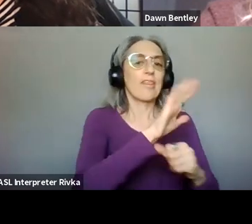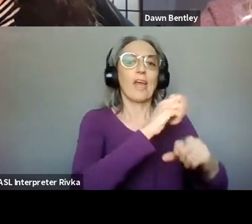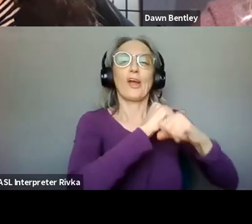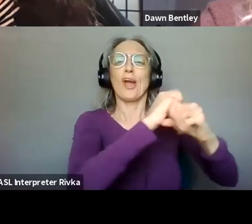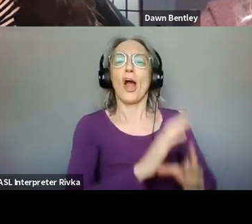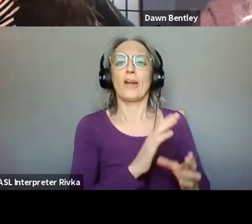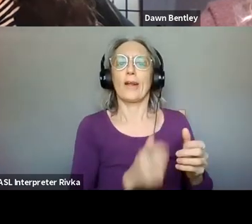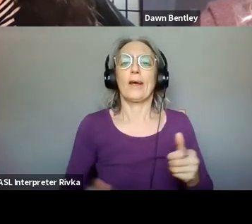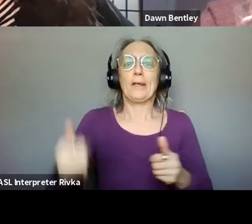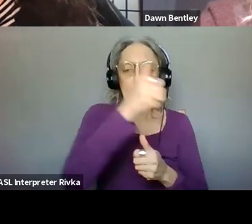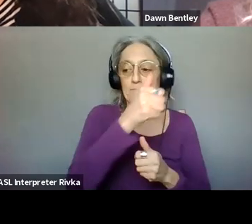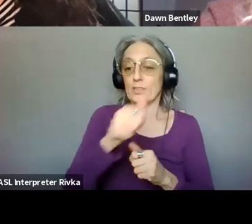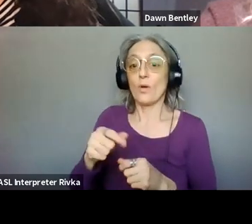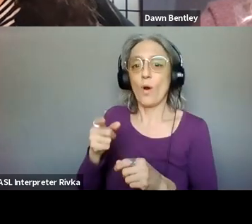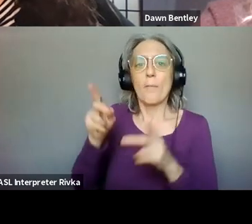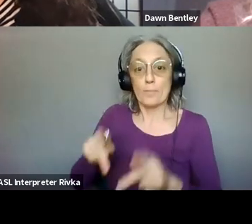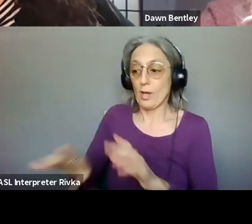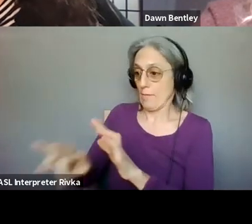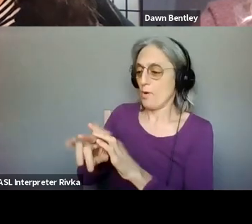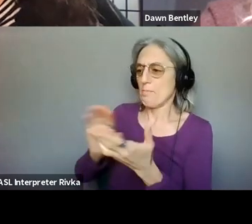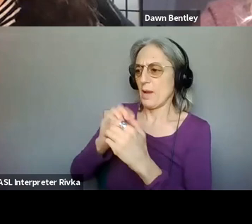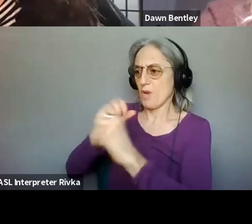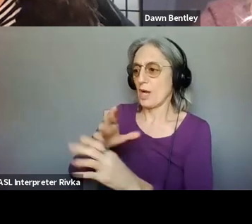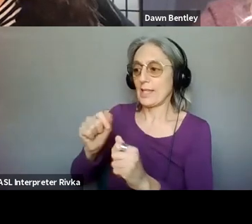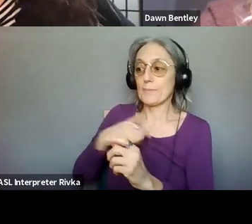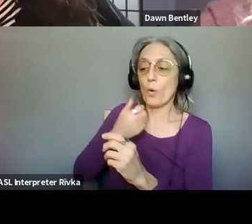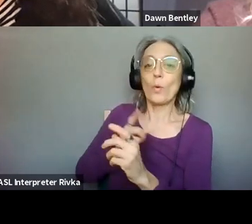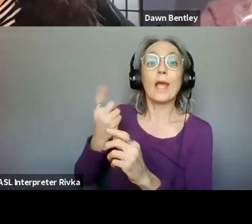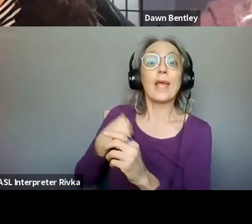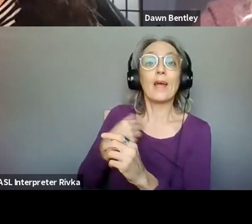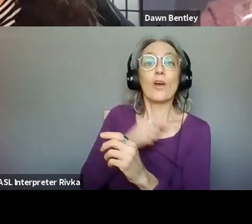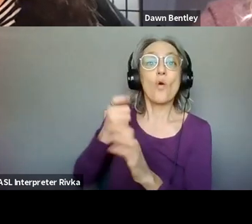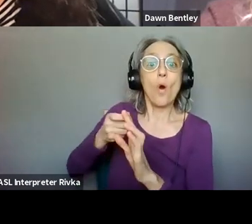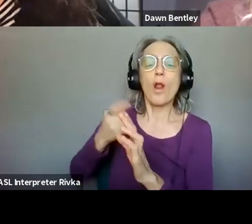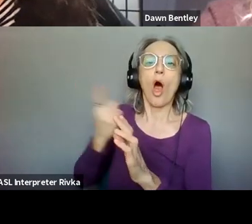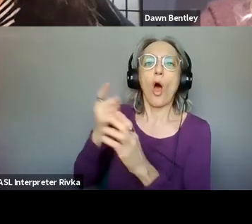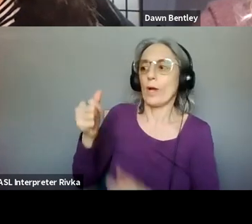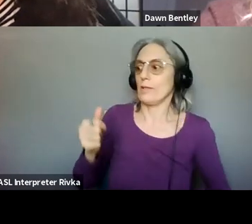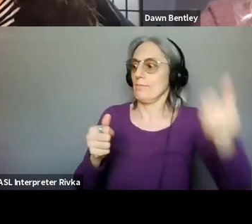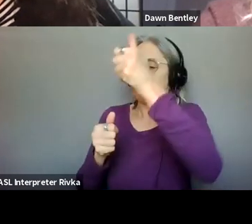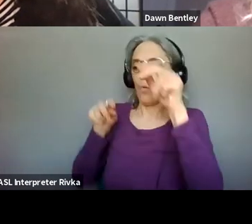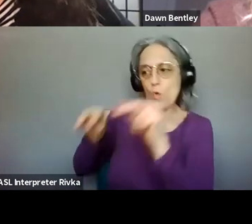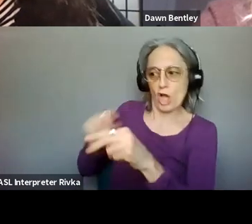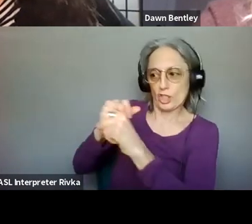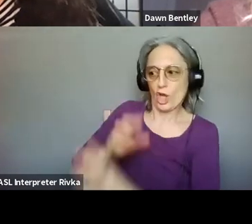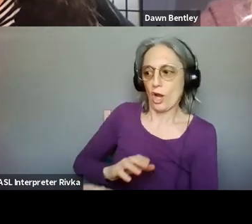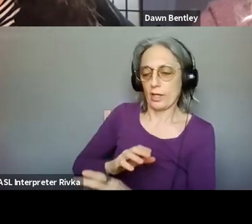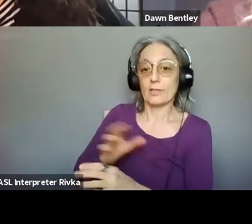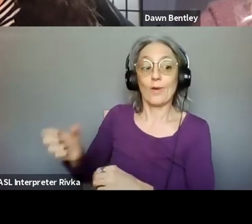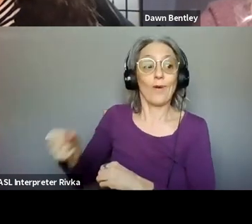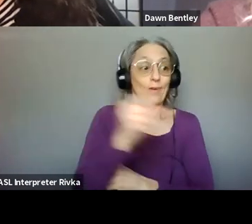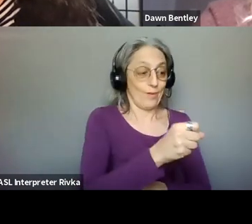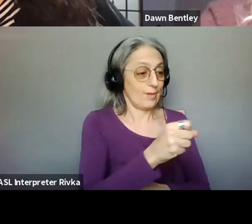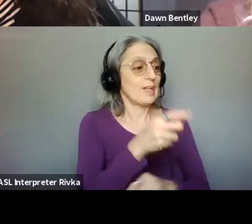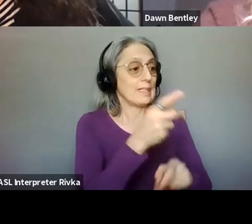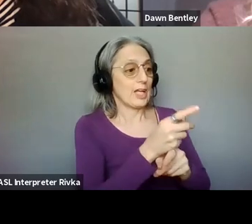one of you will be appointed the guardian, the court is always a superior guardian. So at that point, we are looking out for the